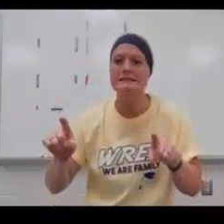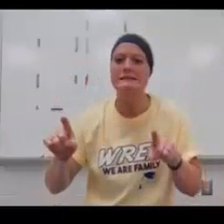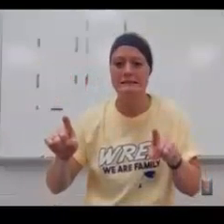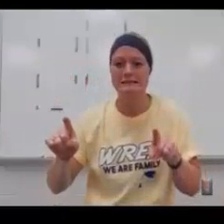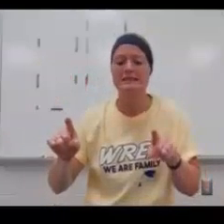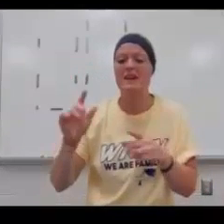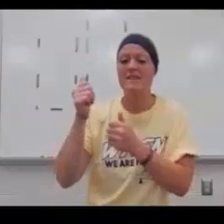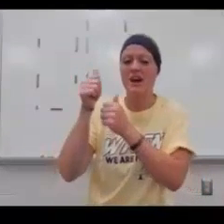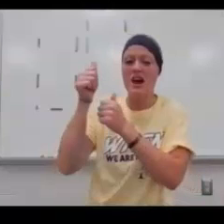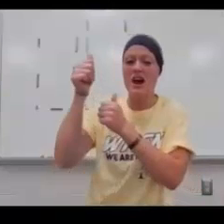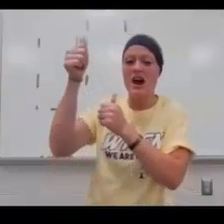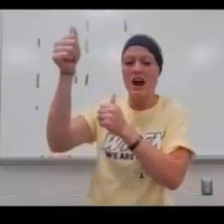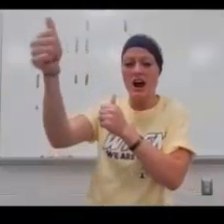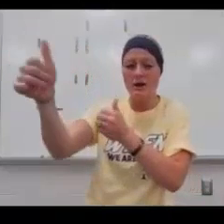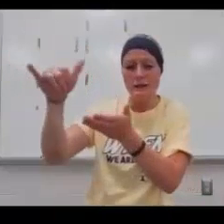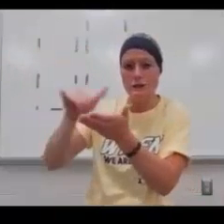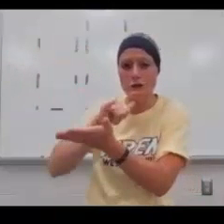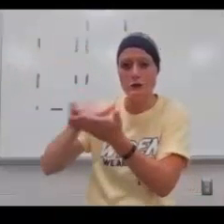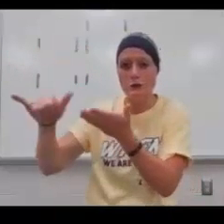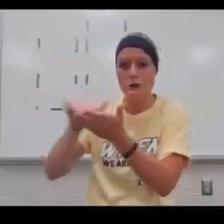Something horrible happened.